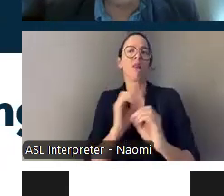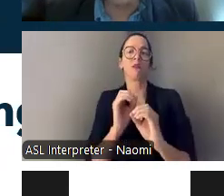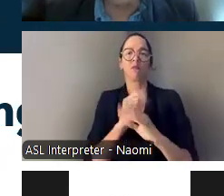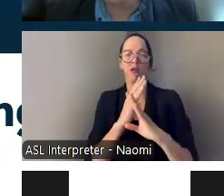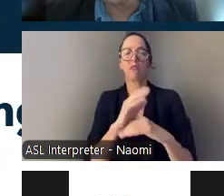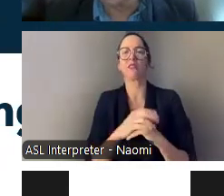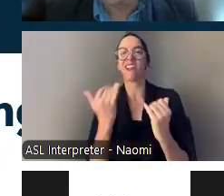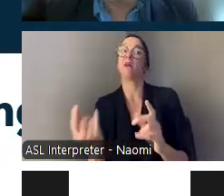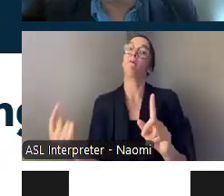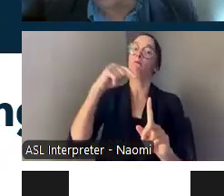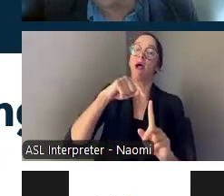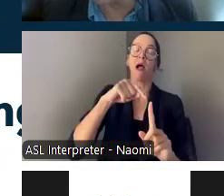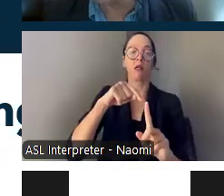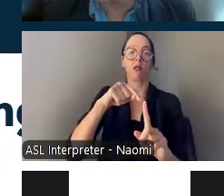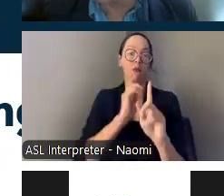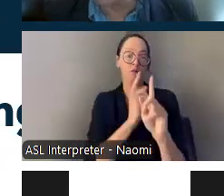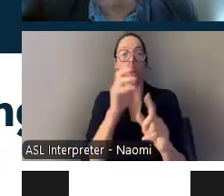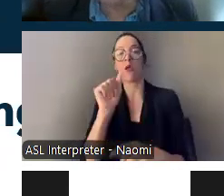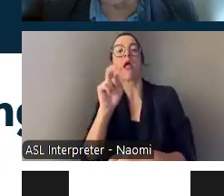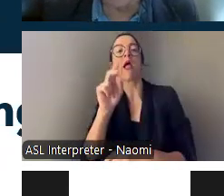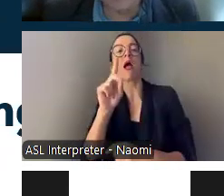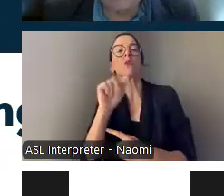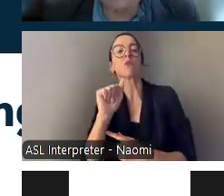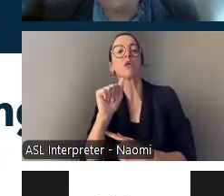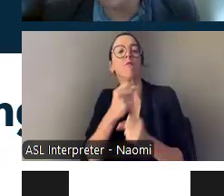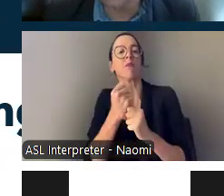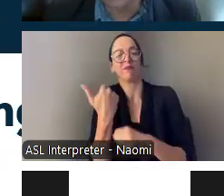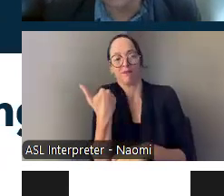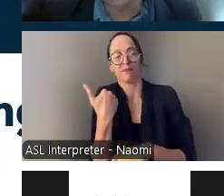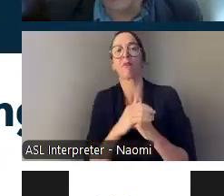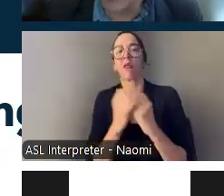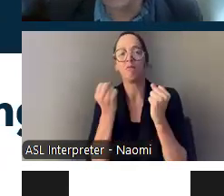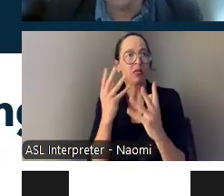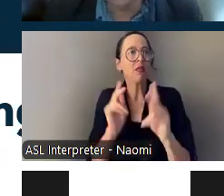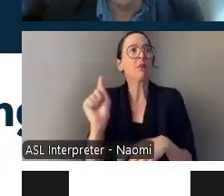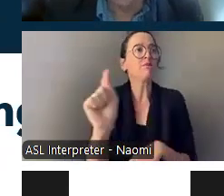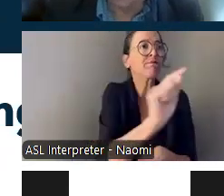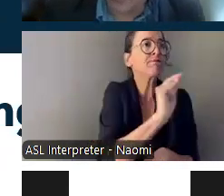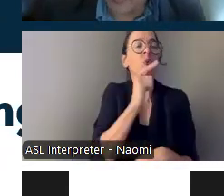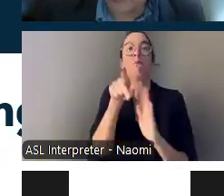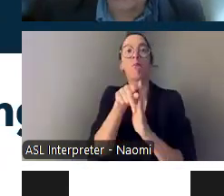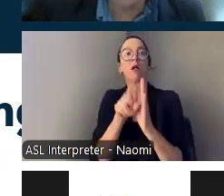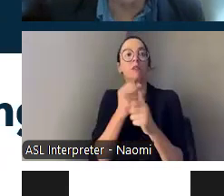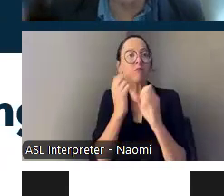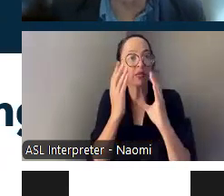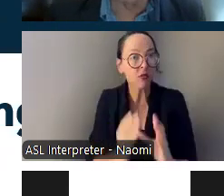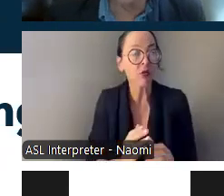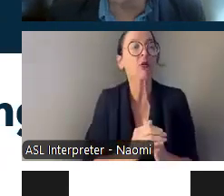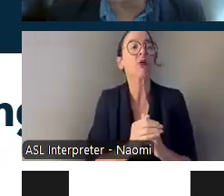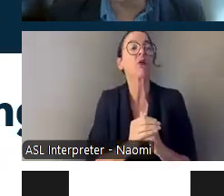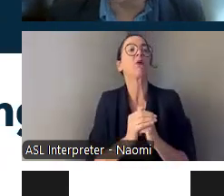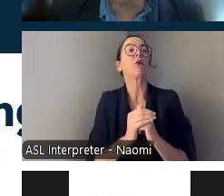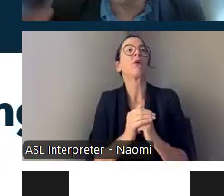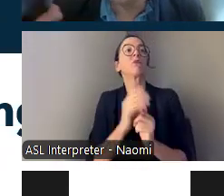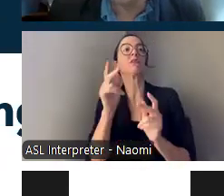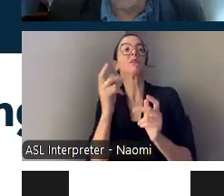a lot of people, whether you're an advocate or a policymaker, have no idea what another agency or what another system is providing